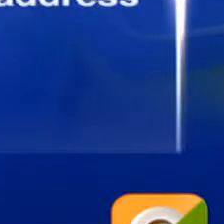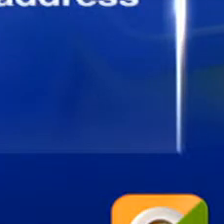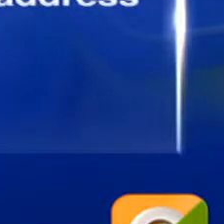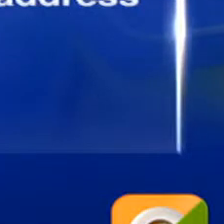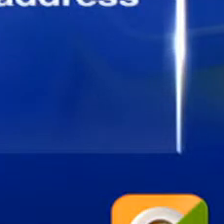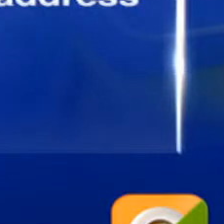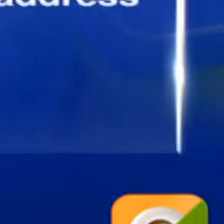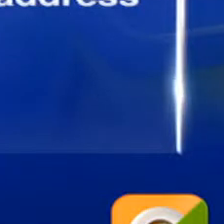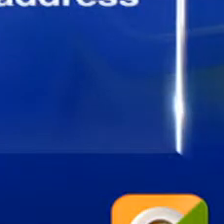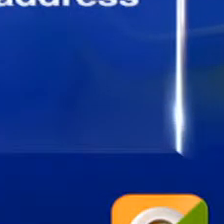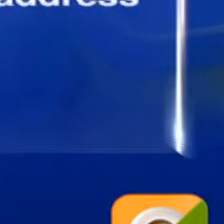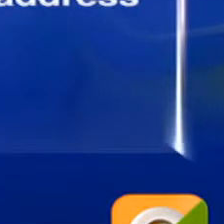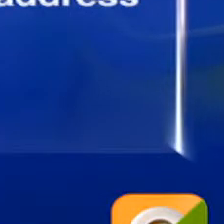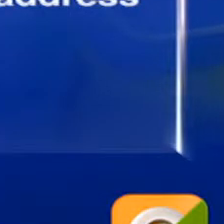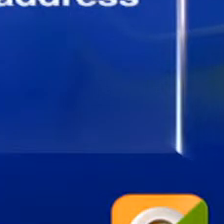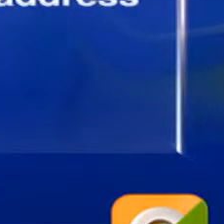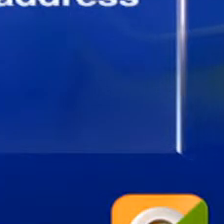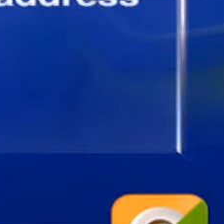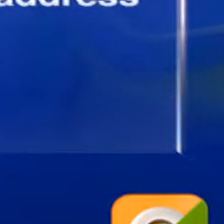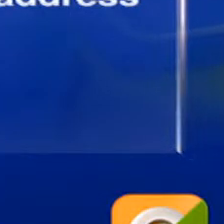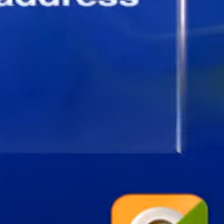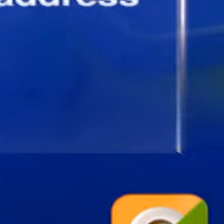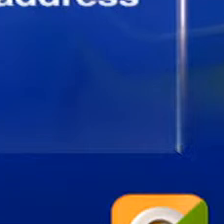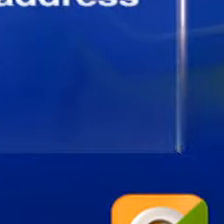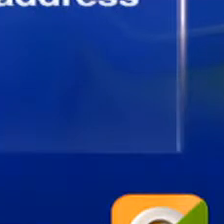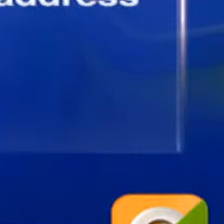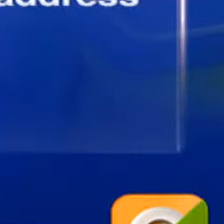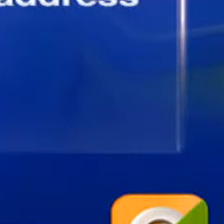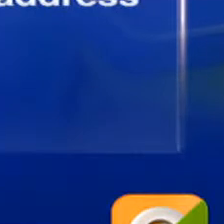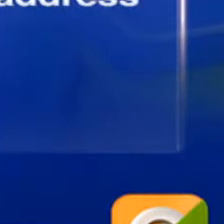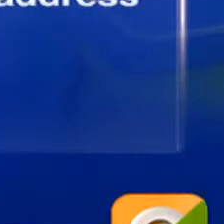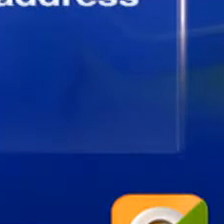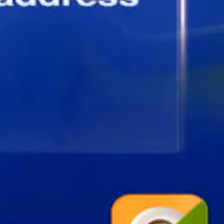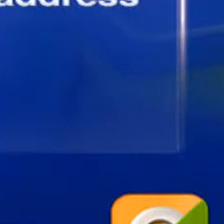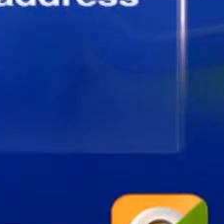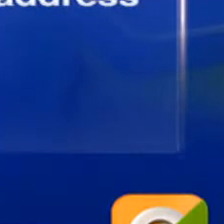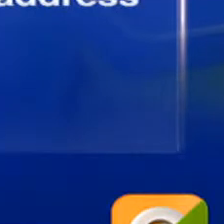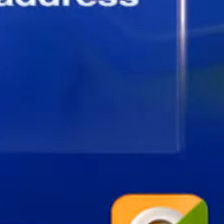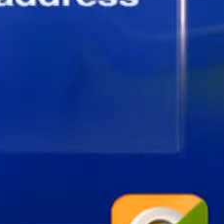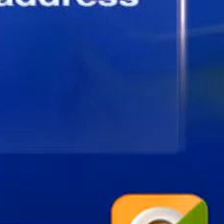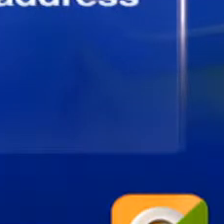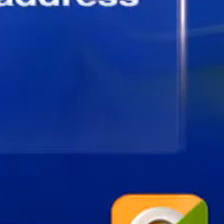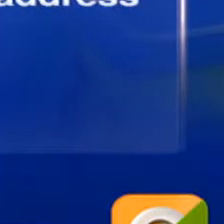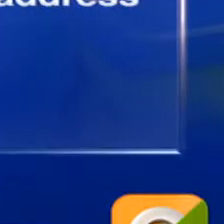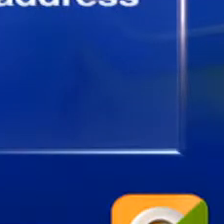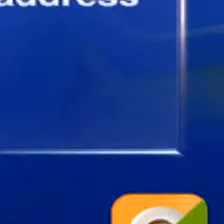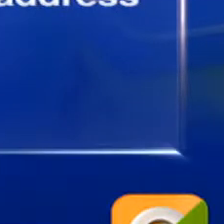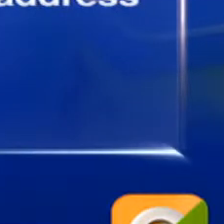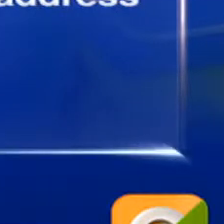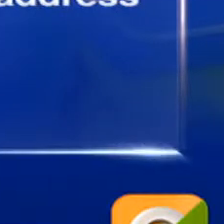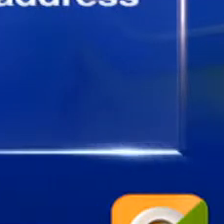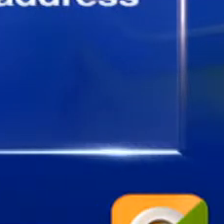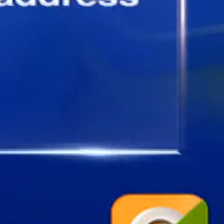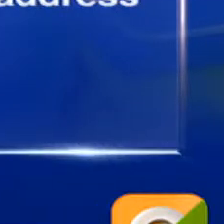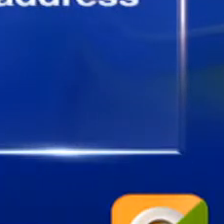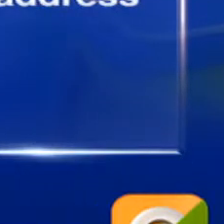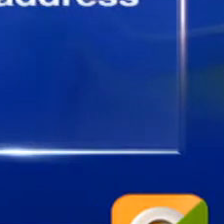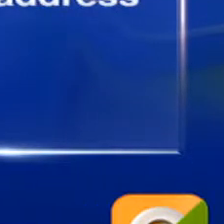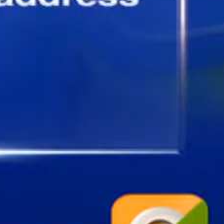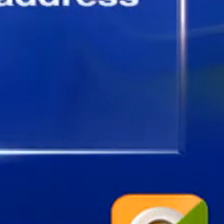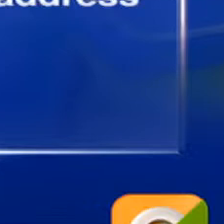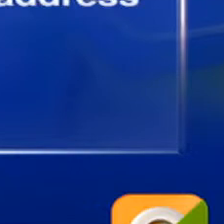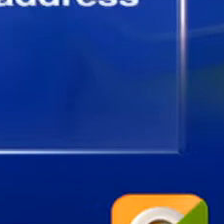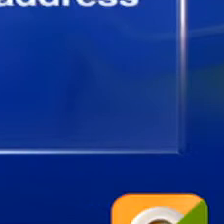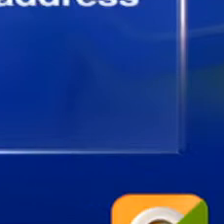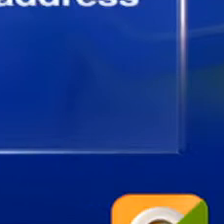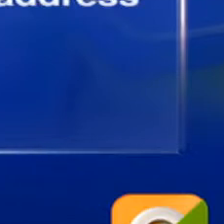Janet. You're saying, the support staff and cleric officers in public service are paid 13,000 shillings and 16,000 shillings respectively. Don't you